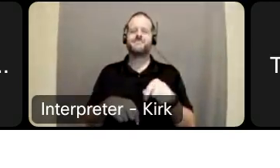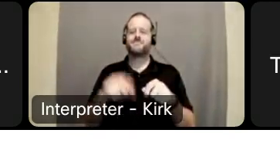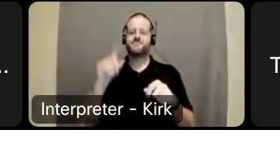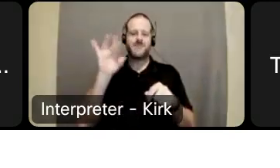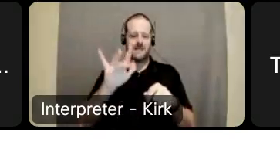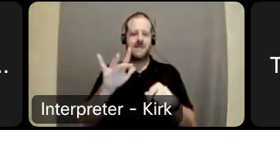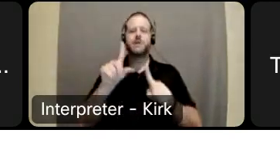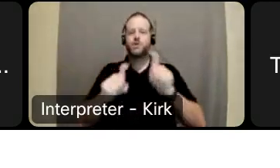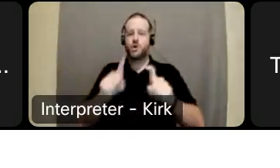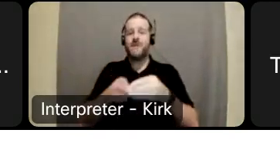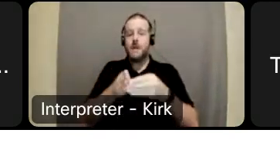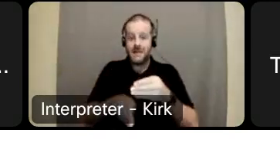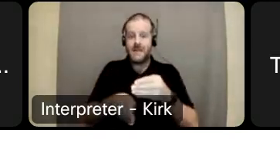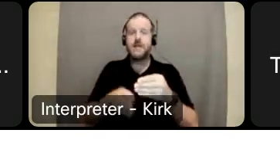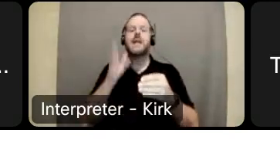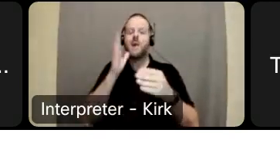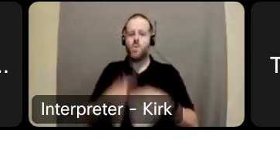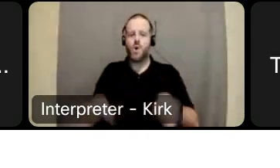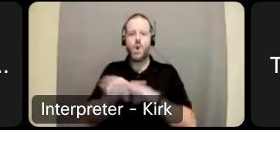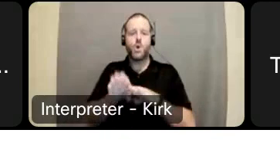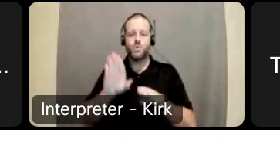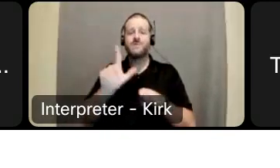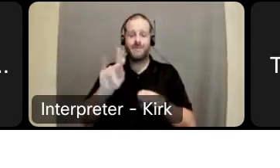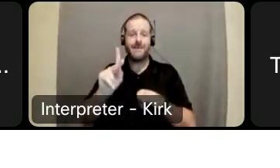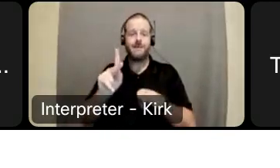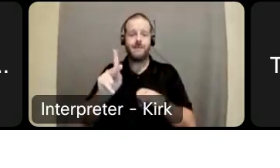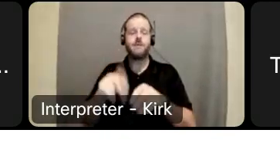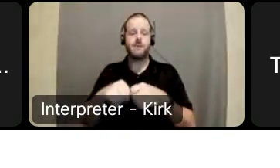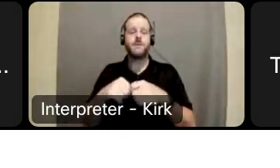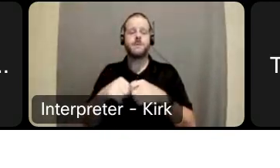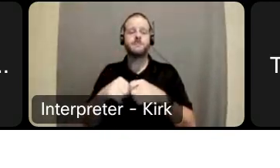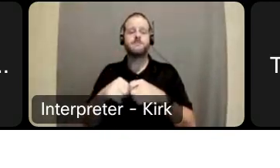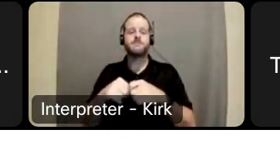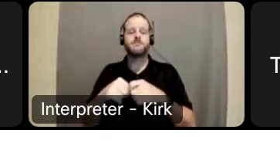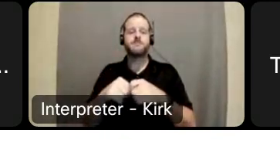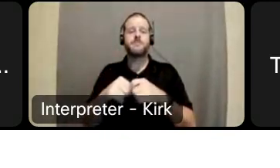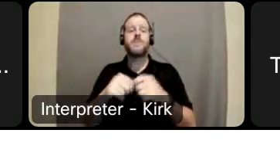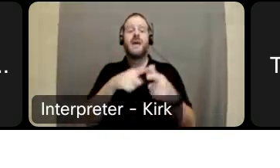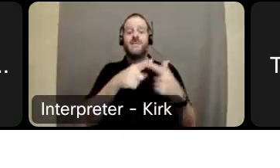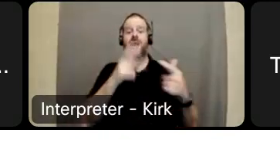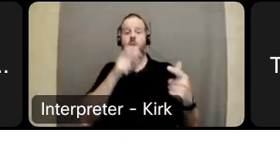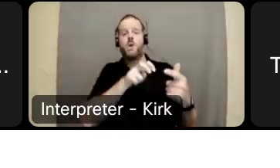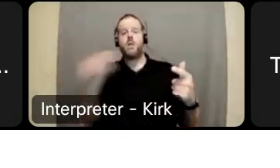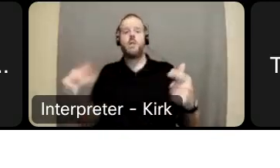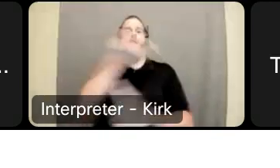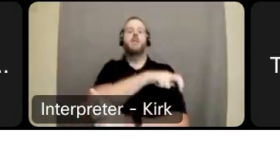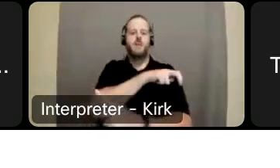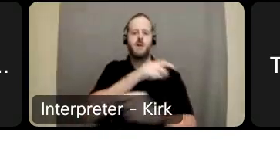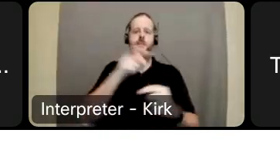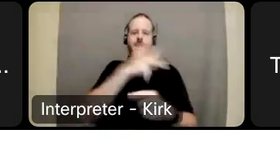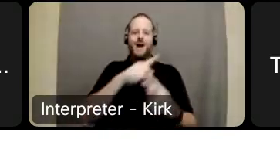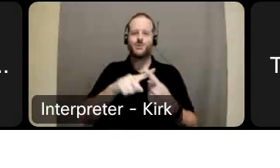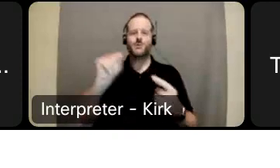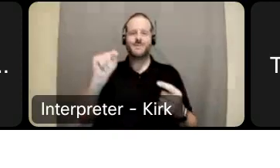survey completed. It'll close the survey link. It'll basically jump back to the front of the table of contents and